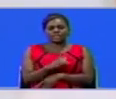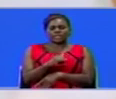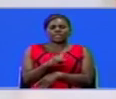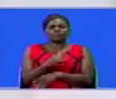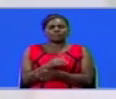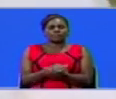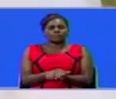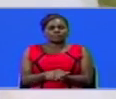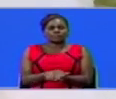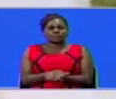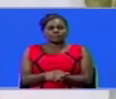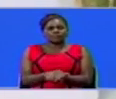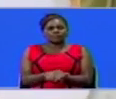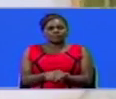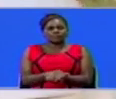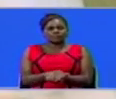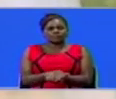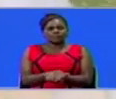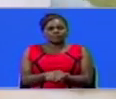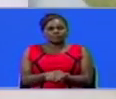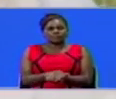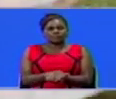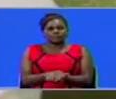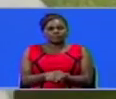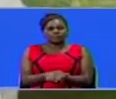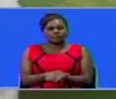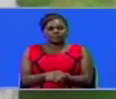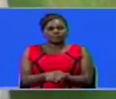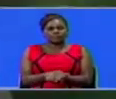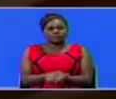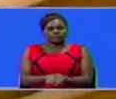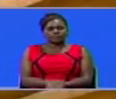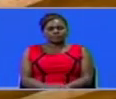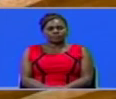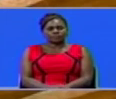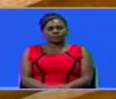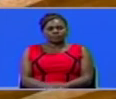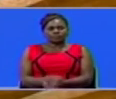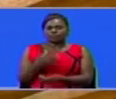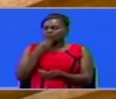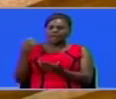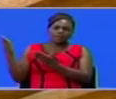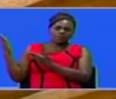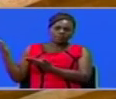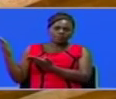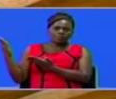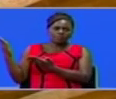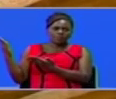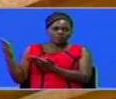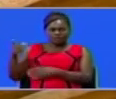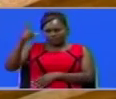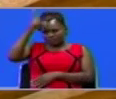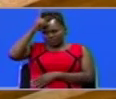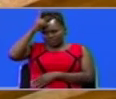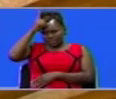Lumero Dumero moved from his village to this village